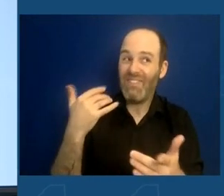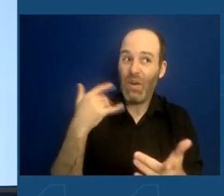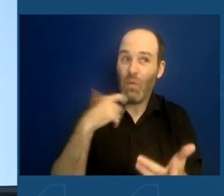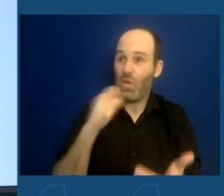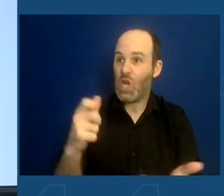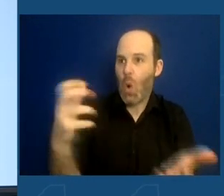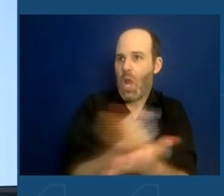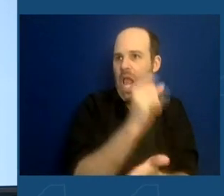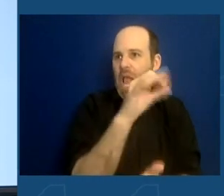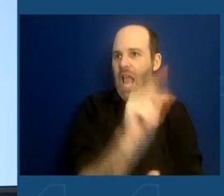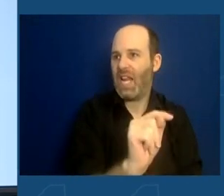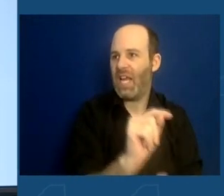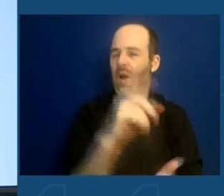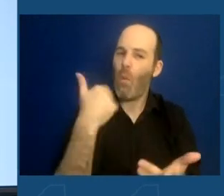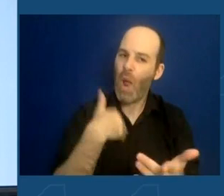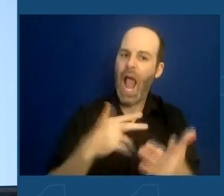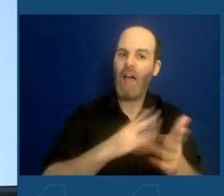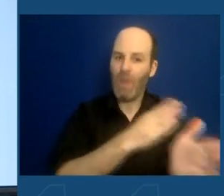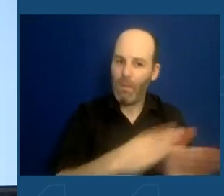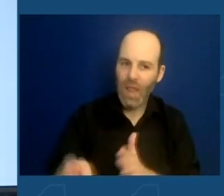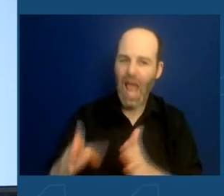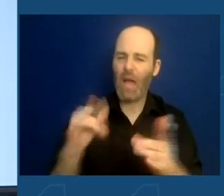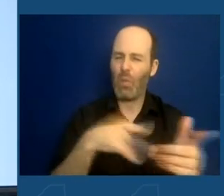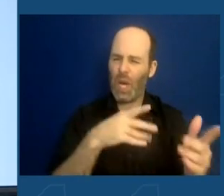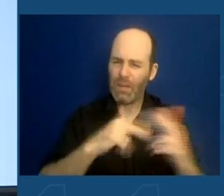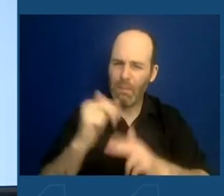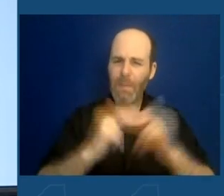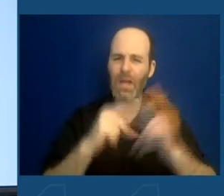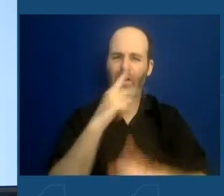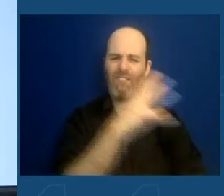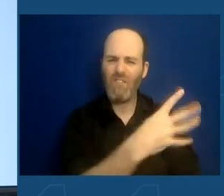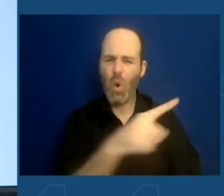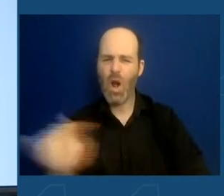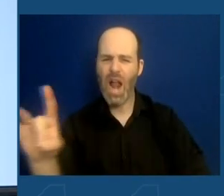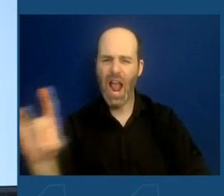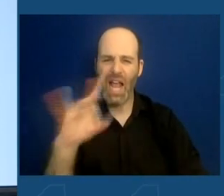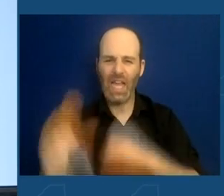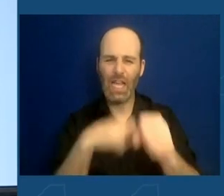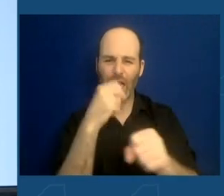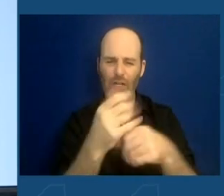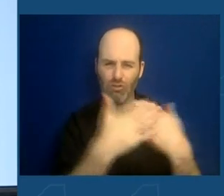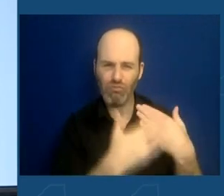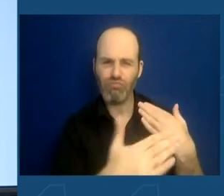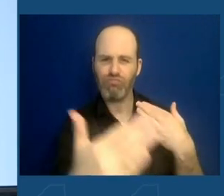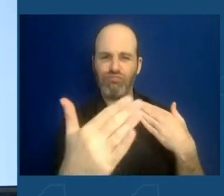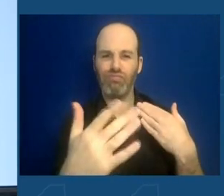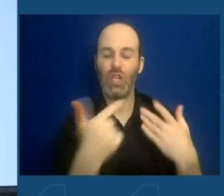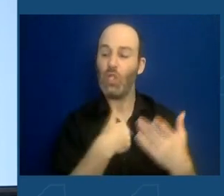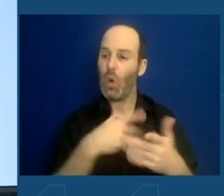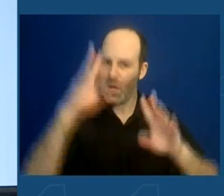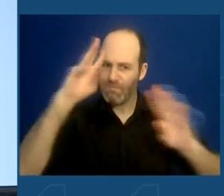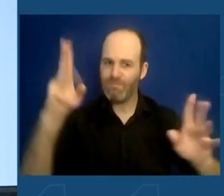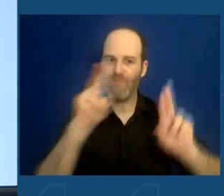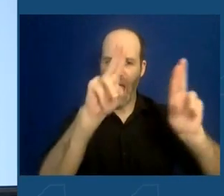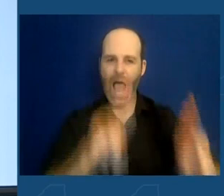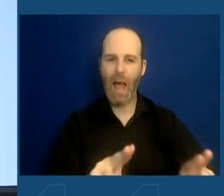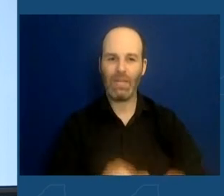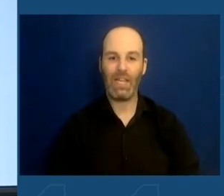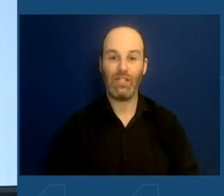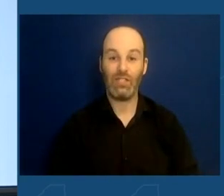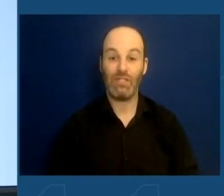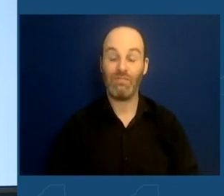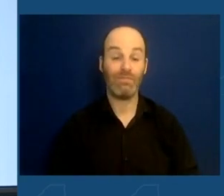next four, eight years. So we came up with our application, and our application was really based